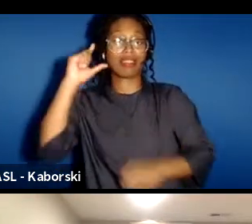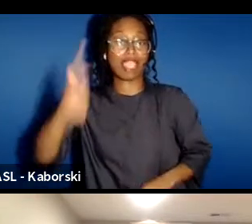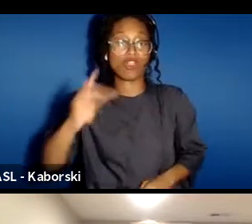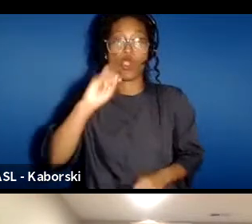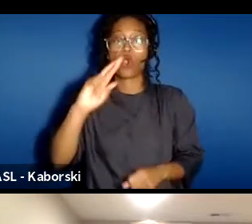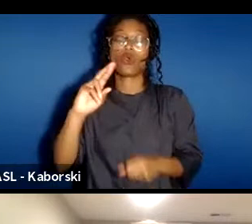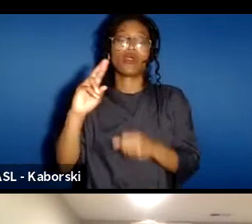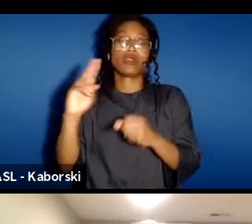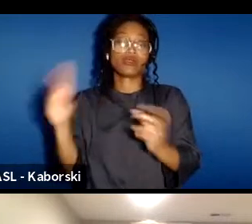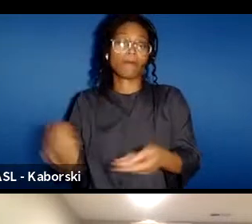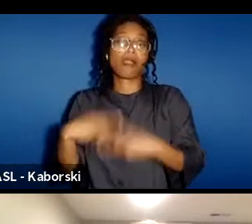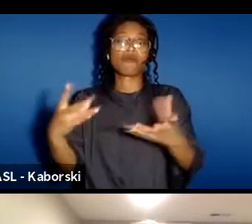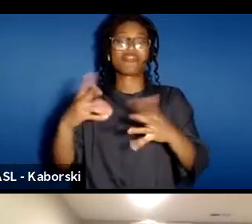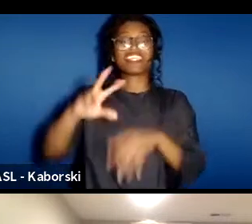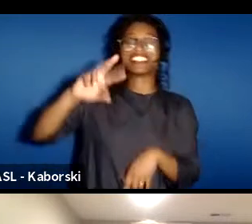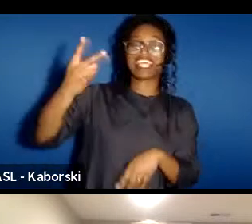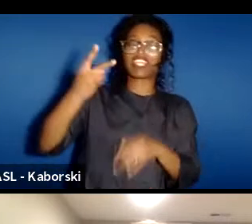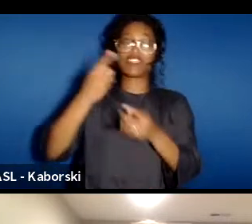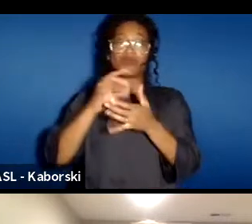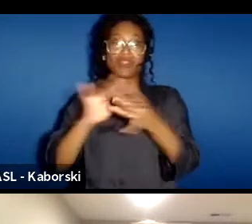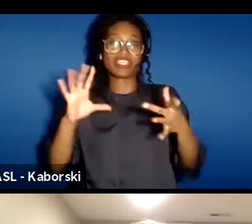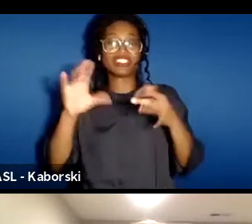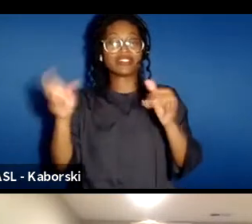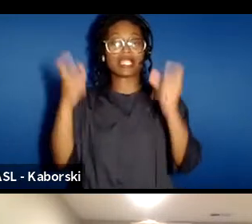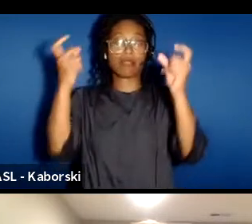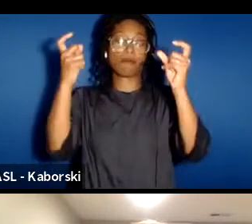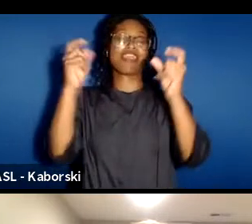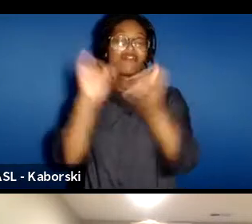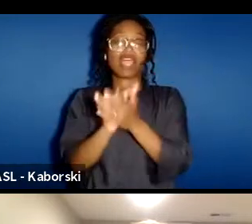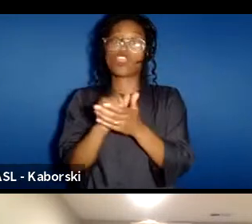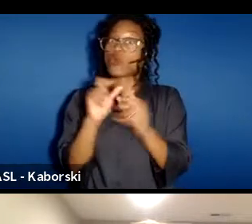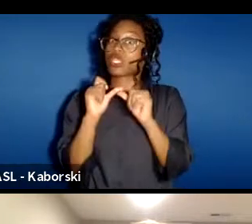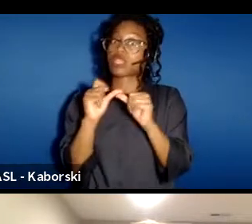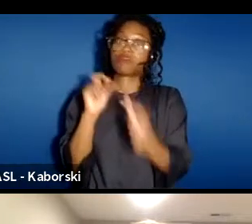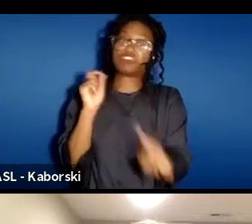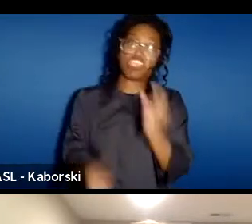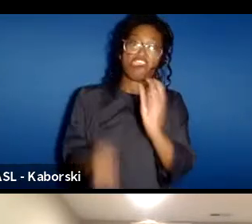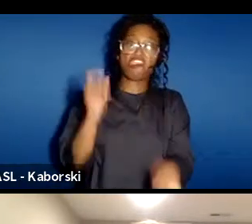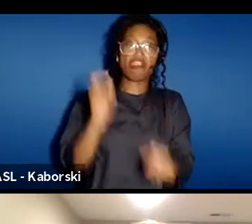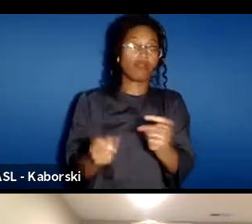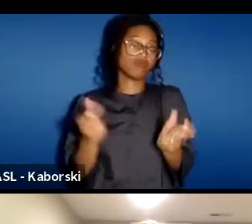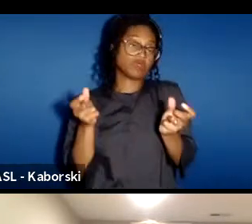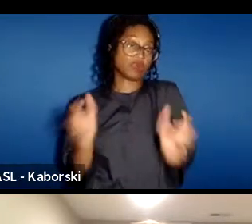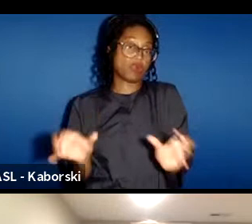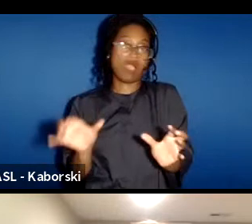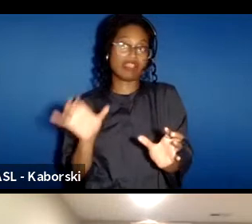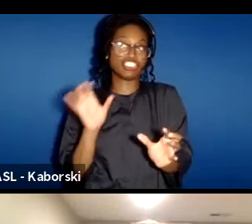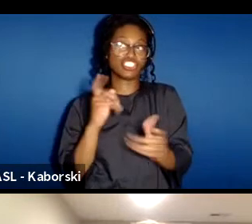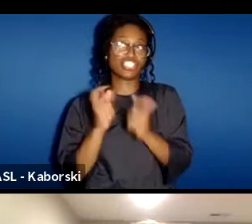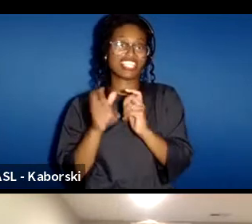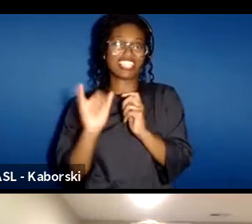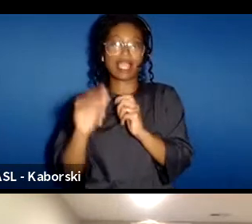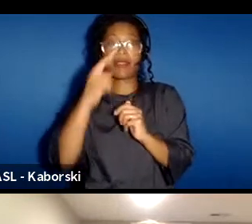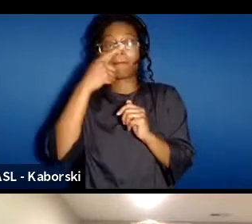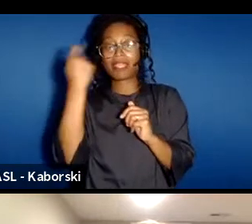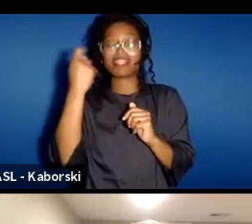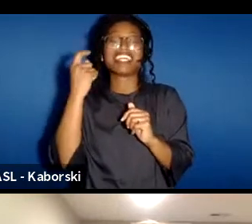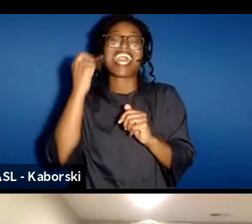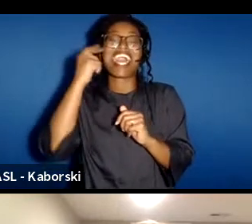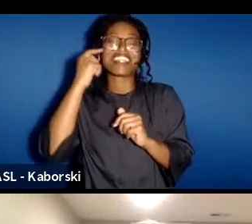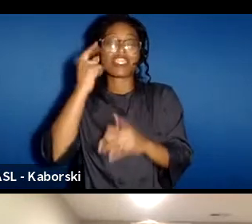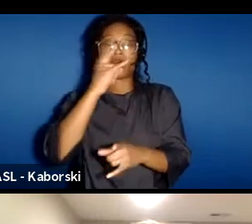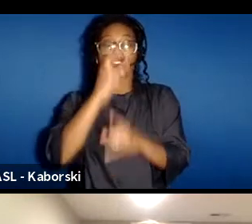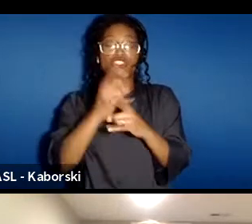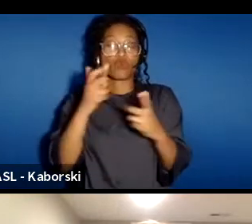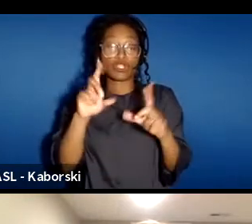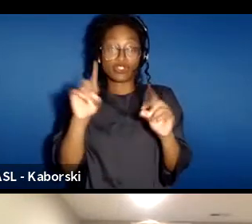with a secondary release that celebrates that kind of stuff. You don't want to keep constantly changing the label and those kinds of things, because I think whiskey, you don't want